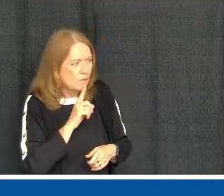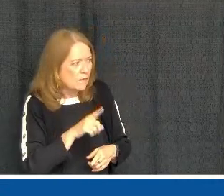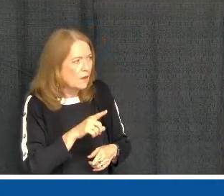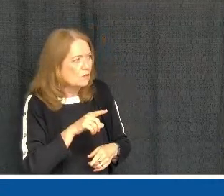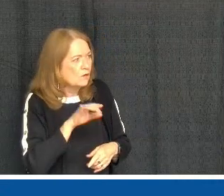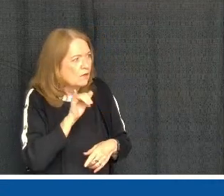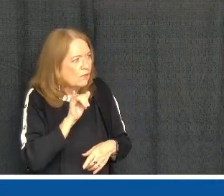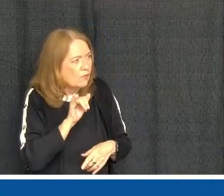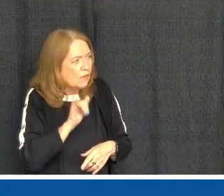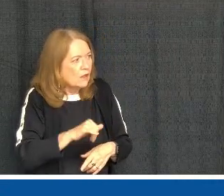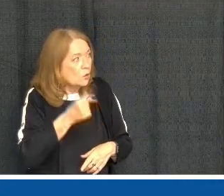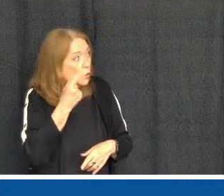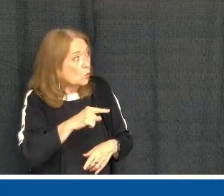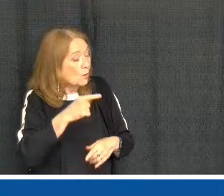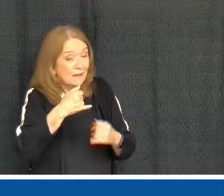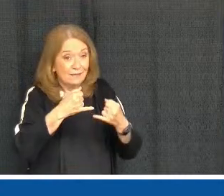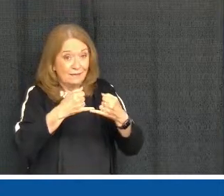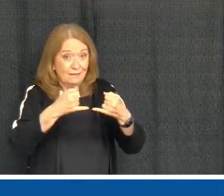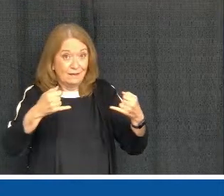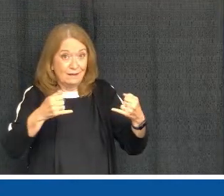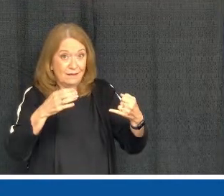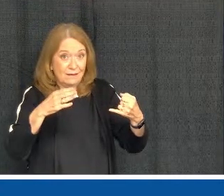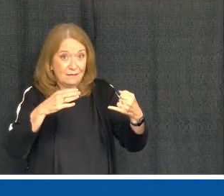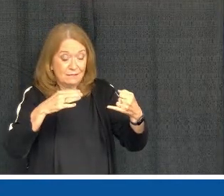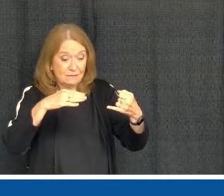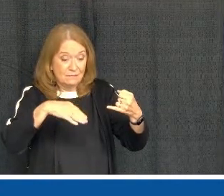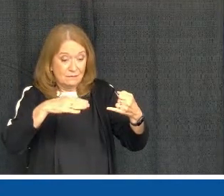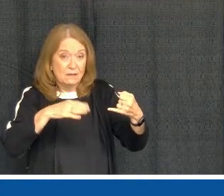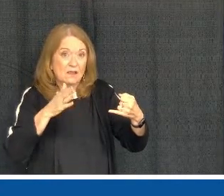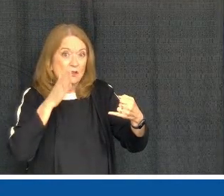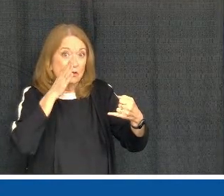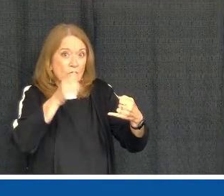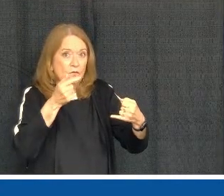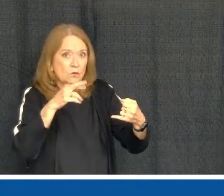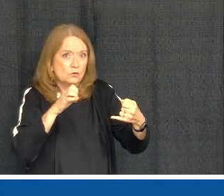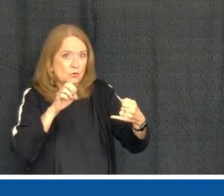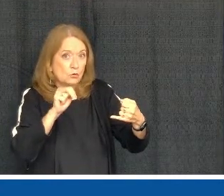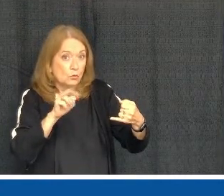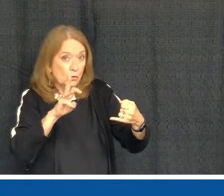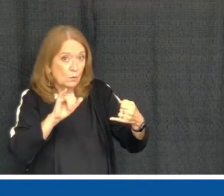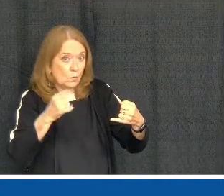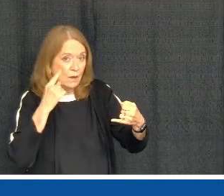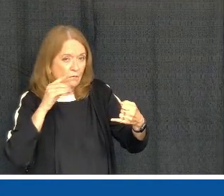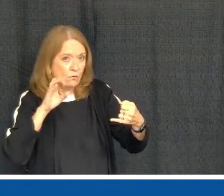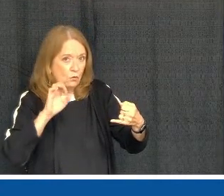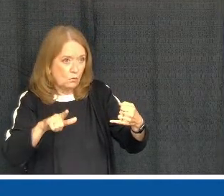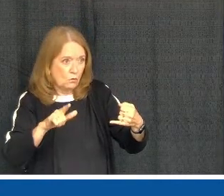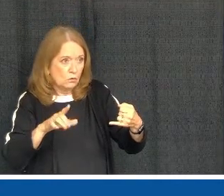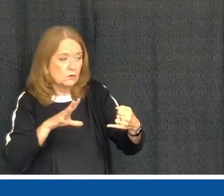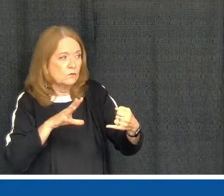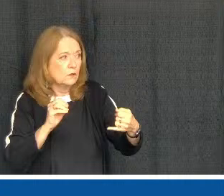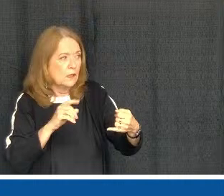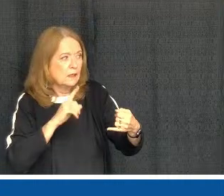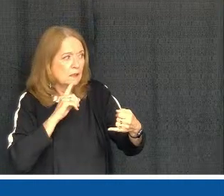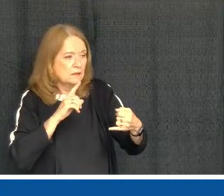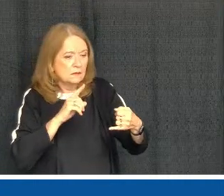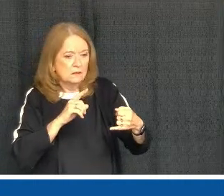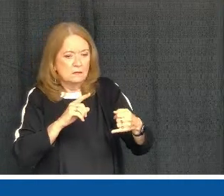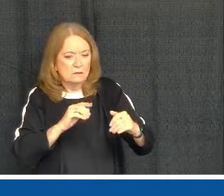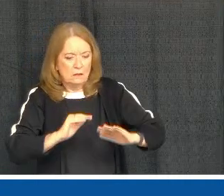area, that green line in between it is a potential future greenway for the city of Clarksville, and it sits very lower